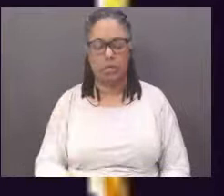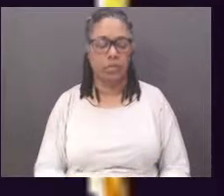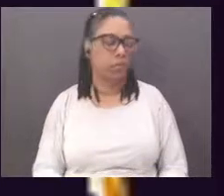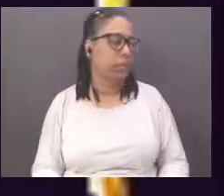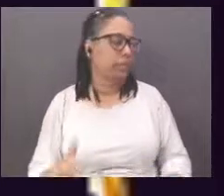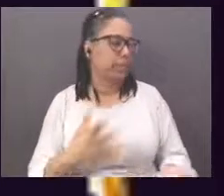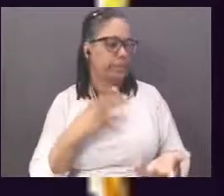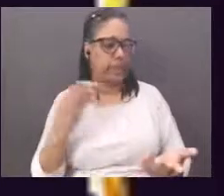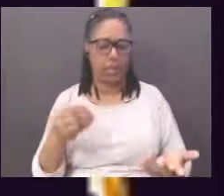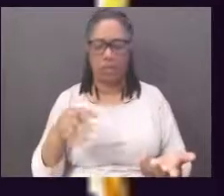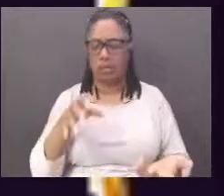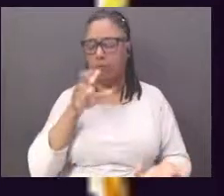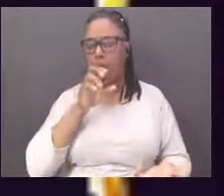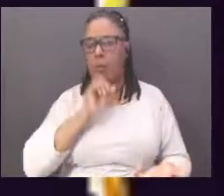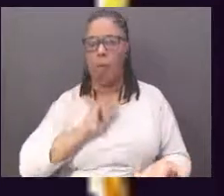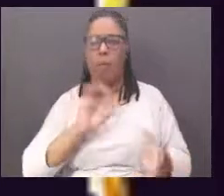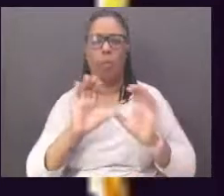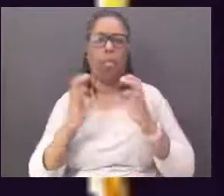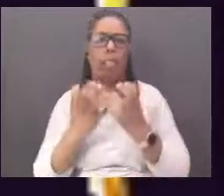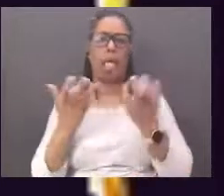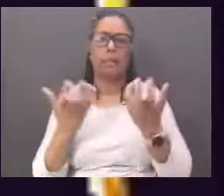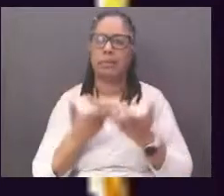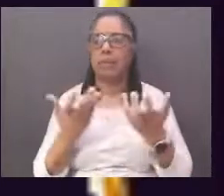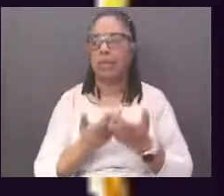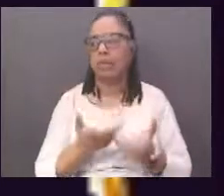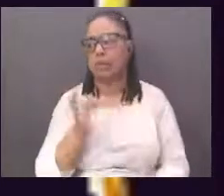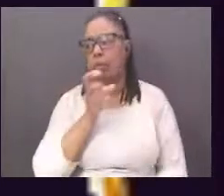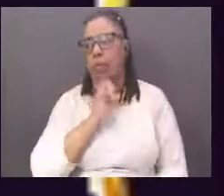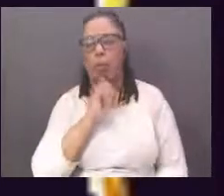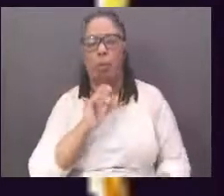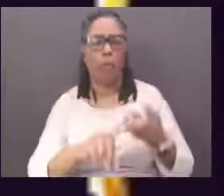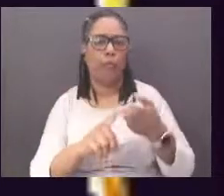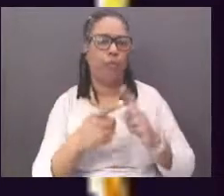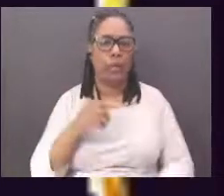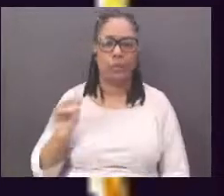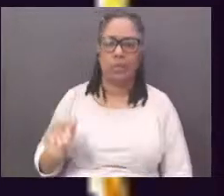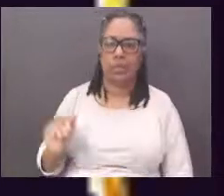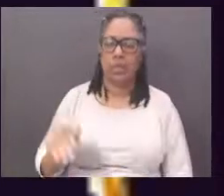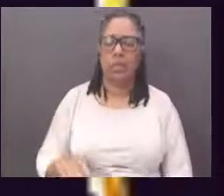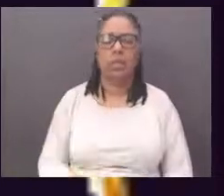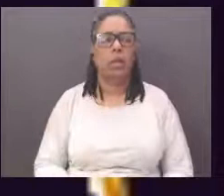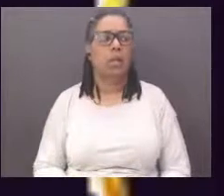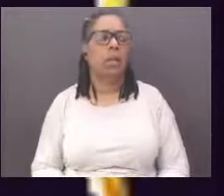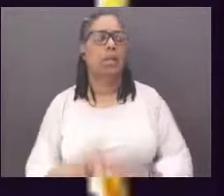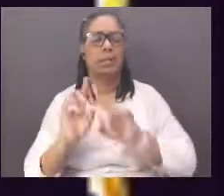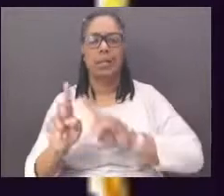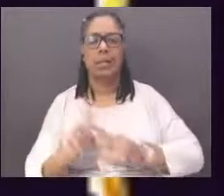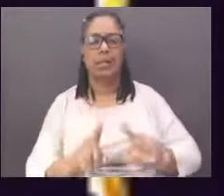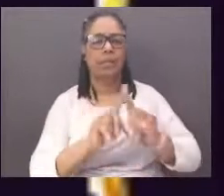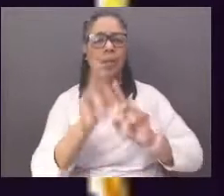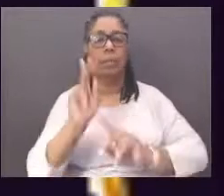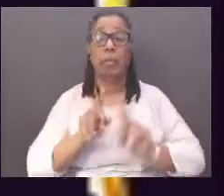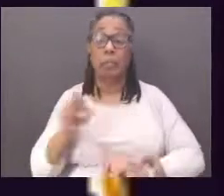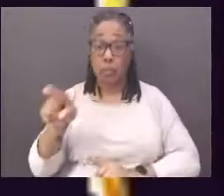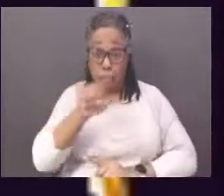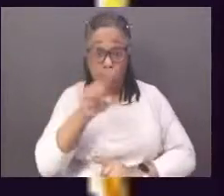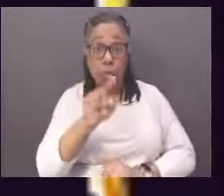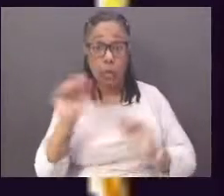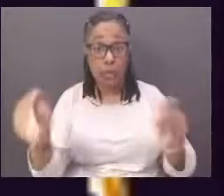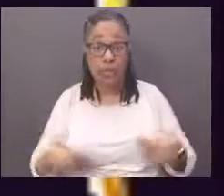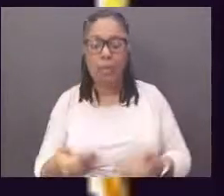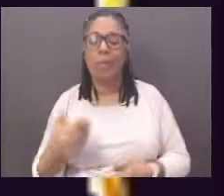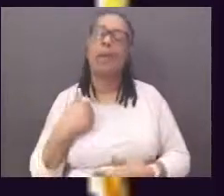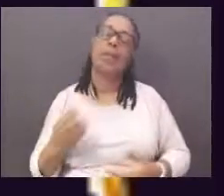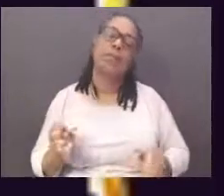your friends and persons that you have witnessed to and evangelized, we still have an opportunity to push them to